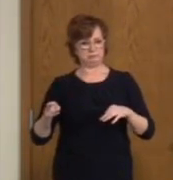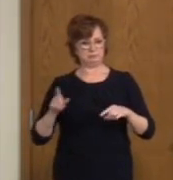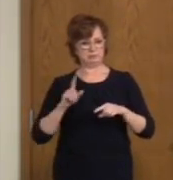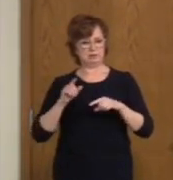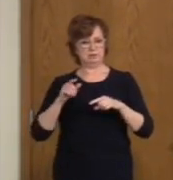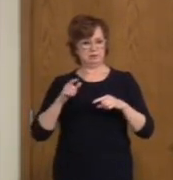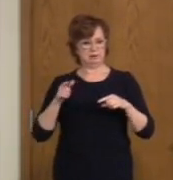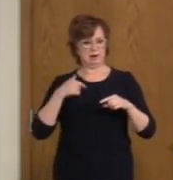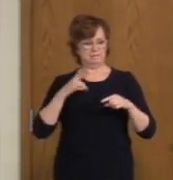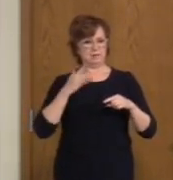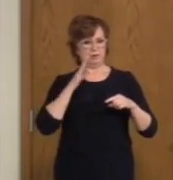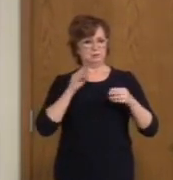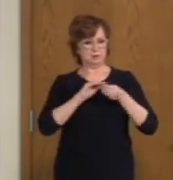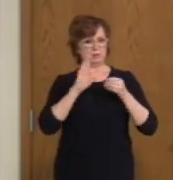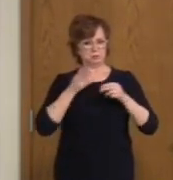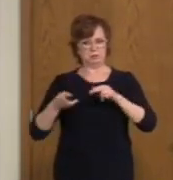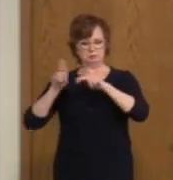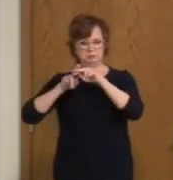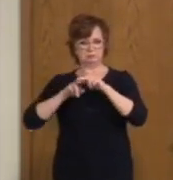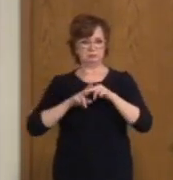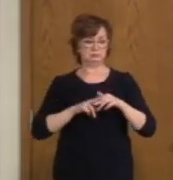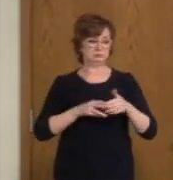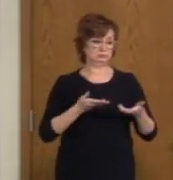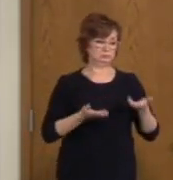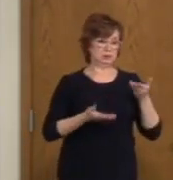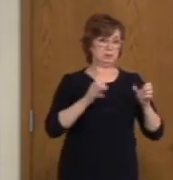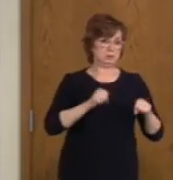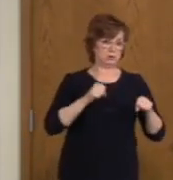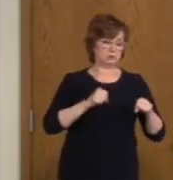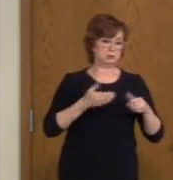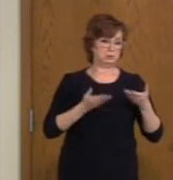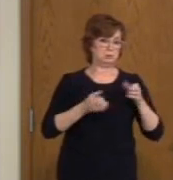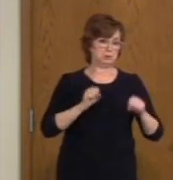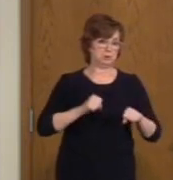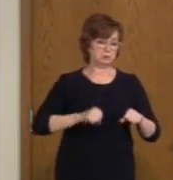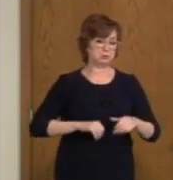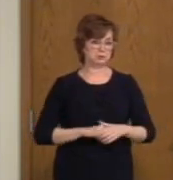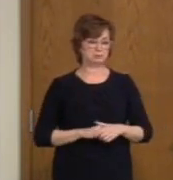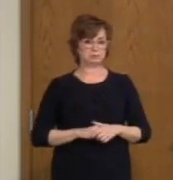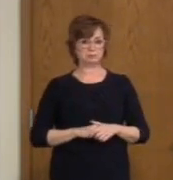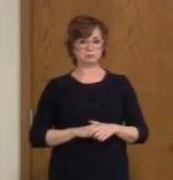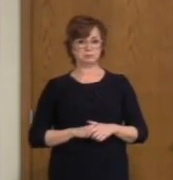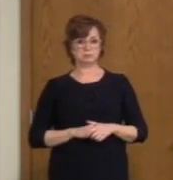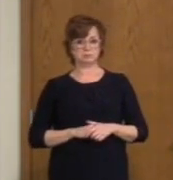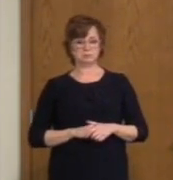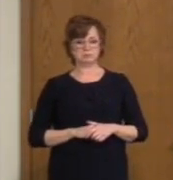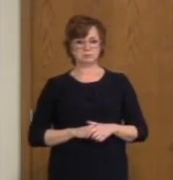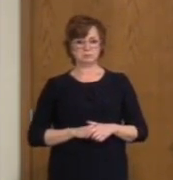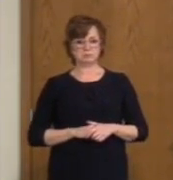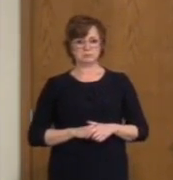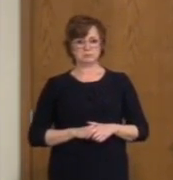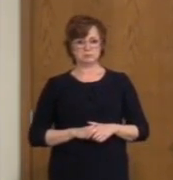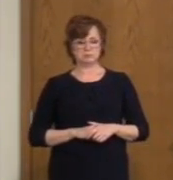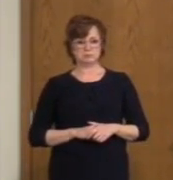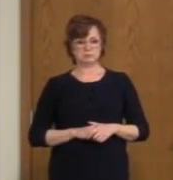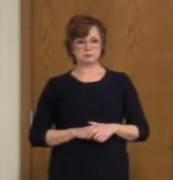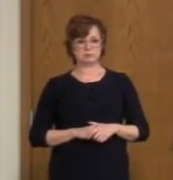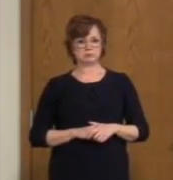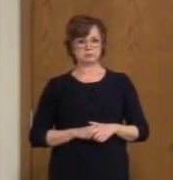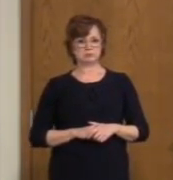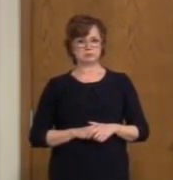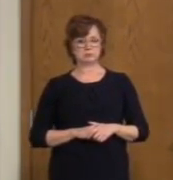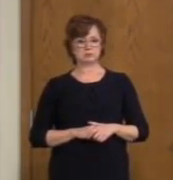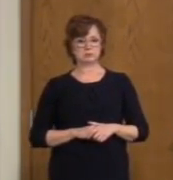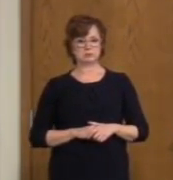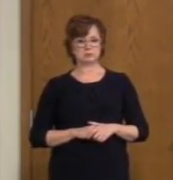happened here in Regina? Well, the same thing may happen that happened here in Regina. I'm not saying that we won't have to make a decision at some point, but I am